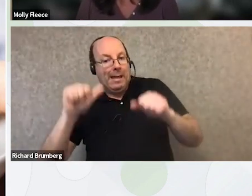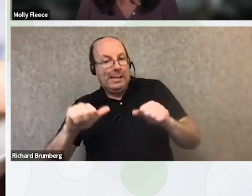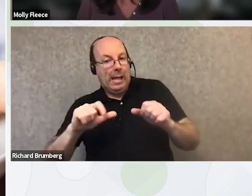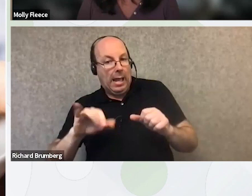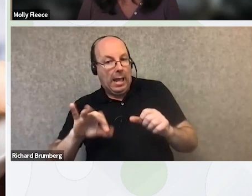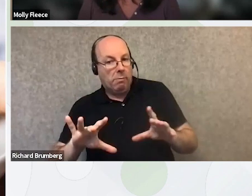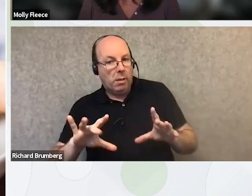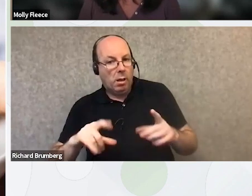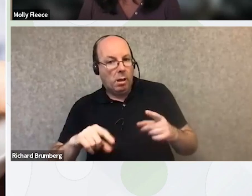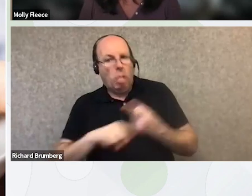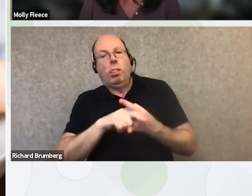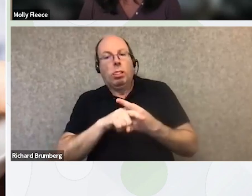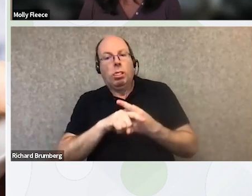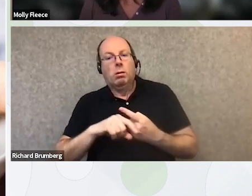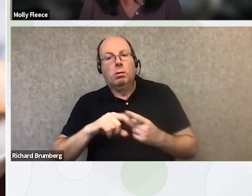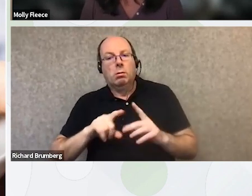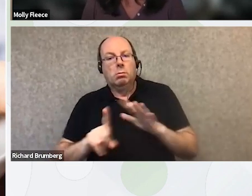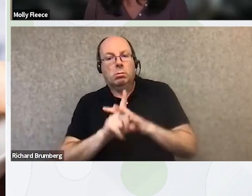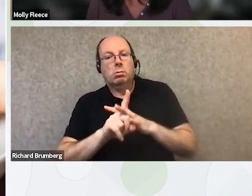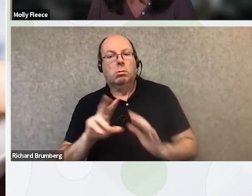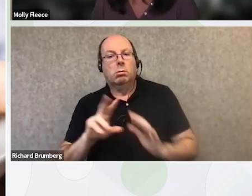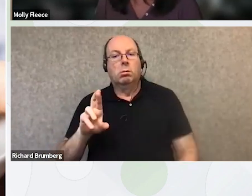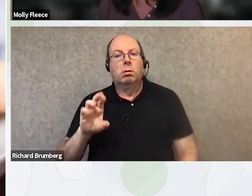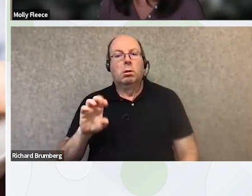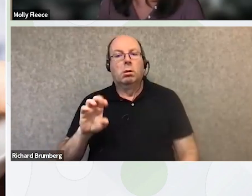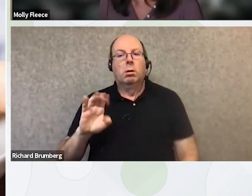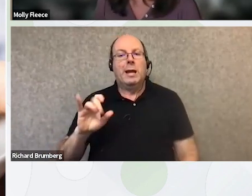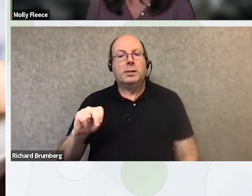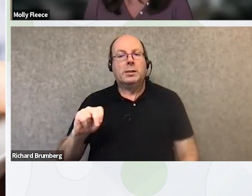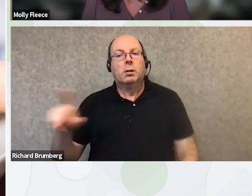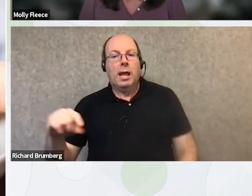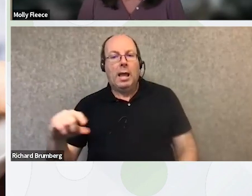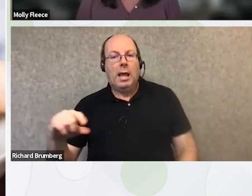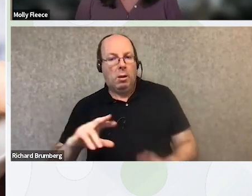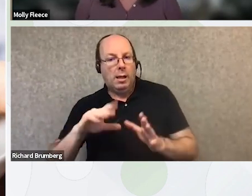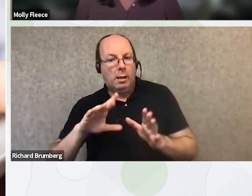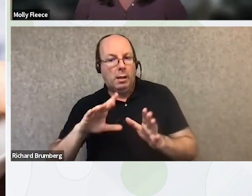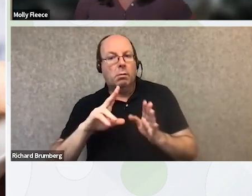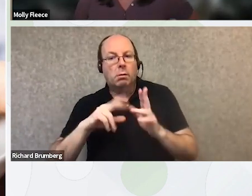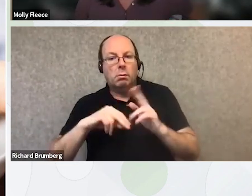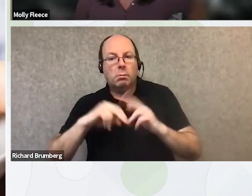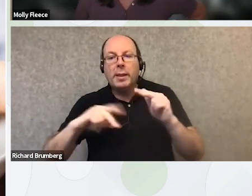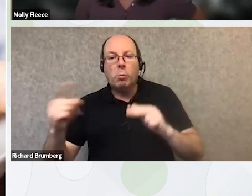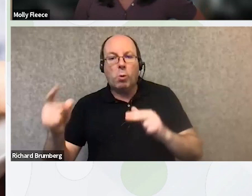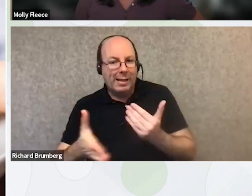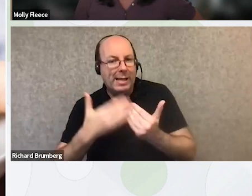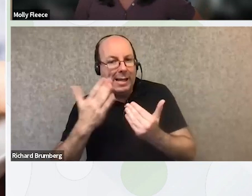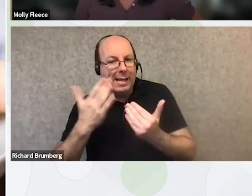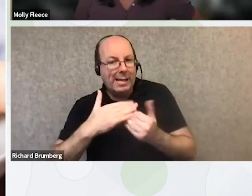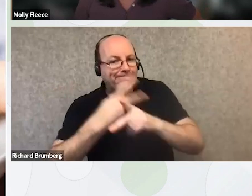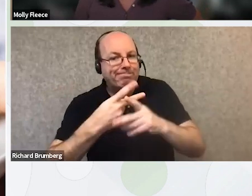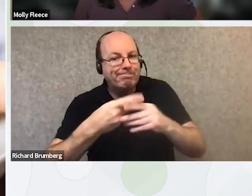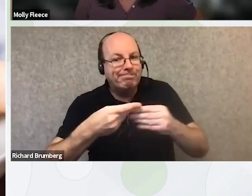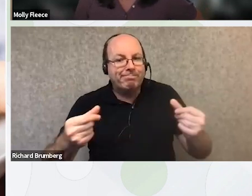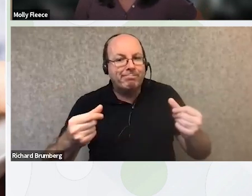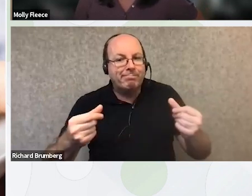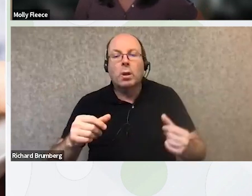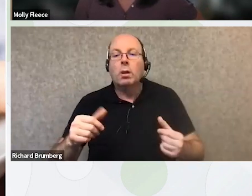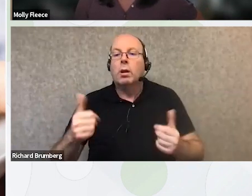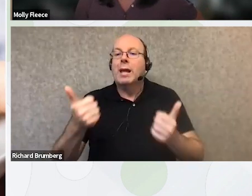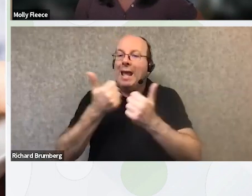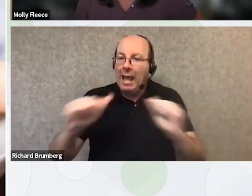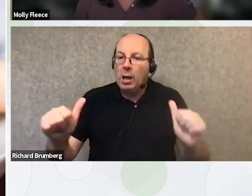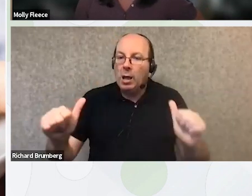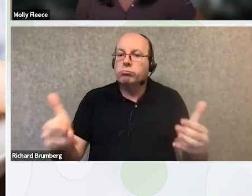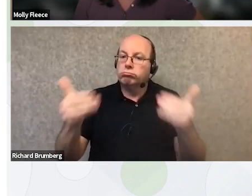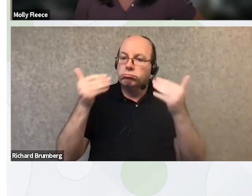additional safety measures are needed. And all people with egg allergies should be able to get the vaccine